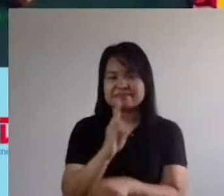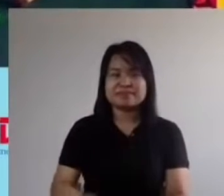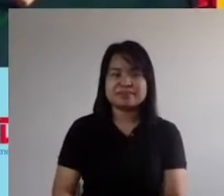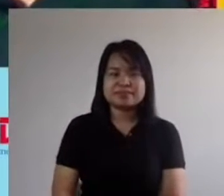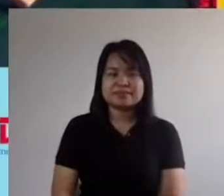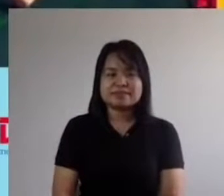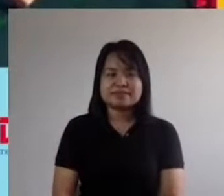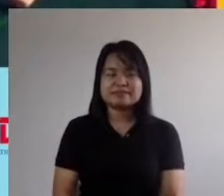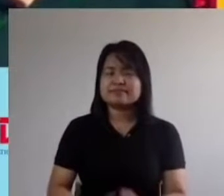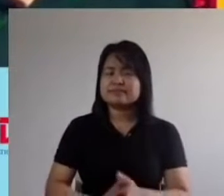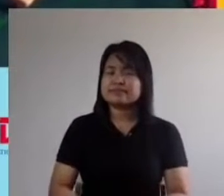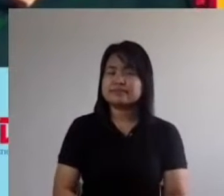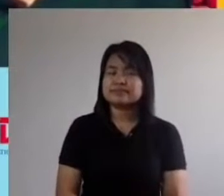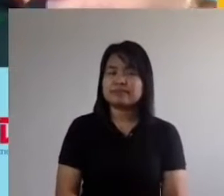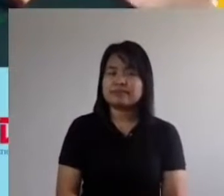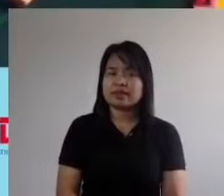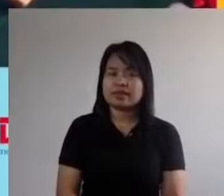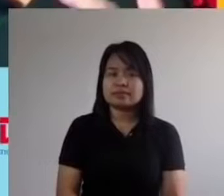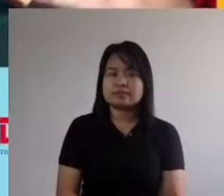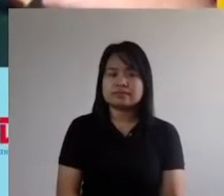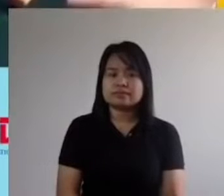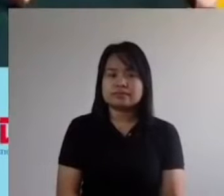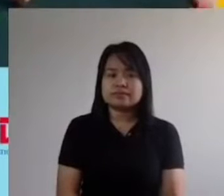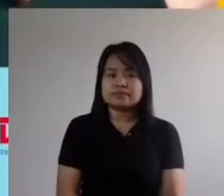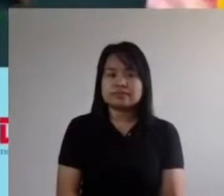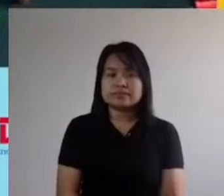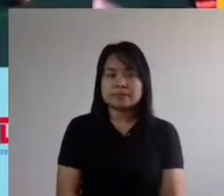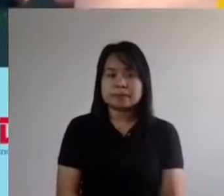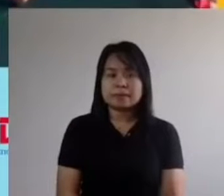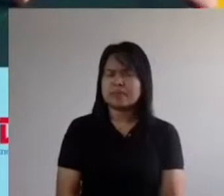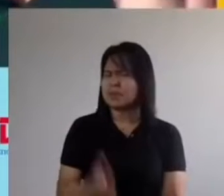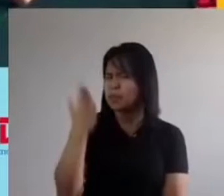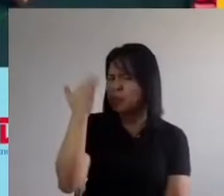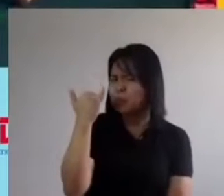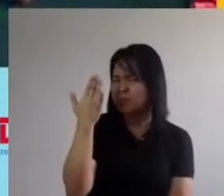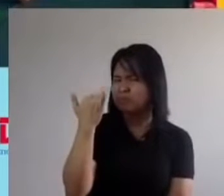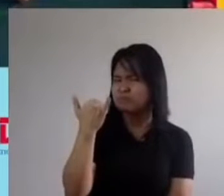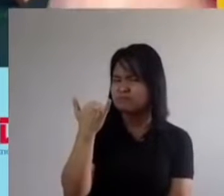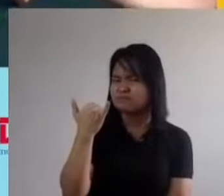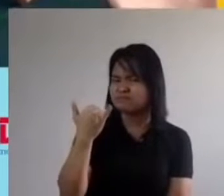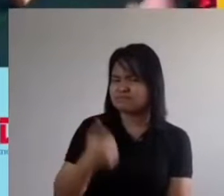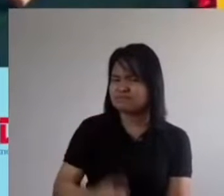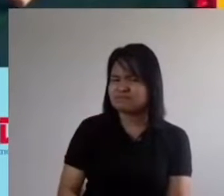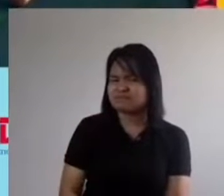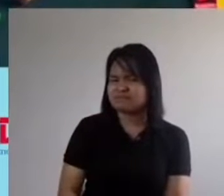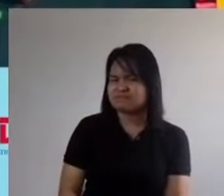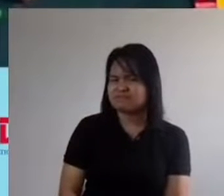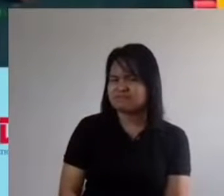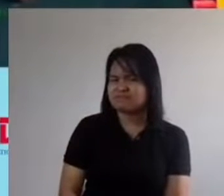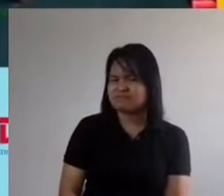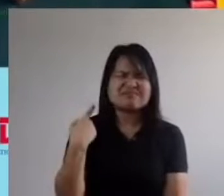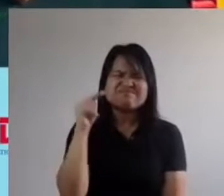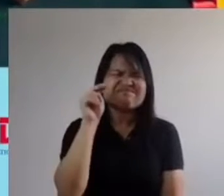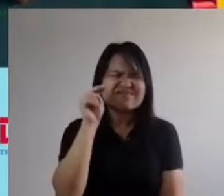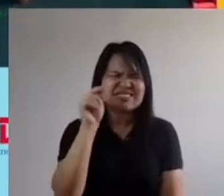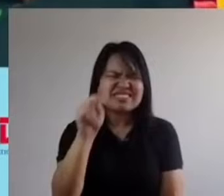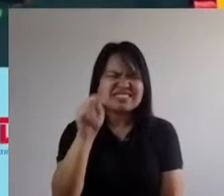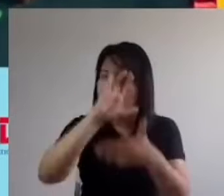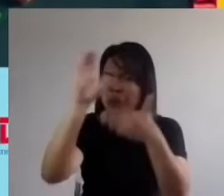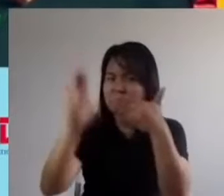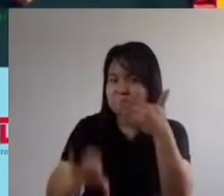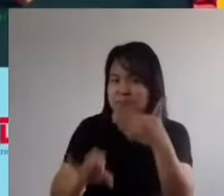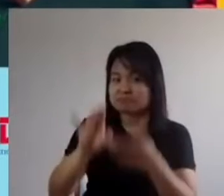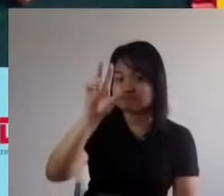with our discussion. So why there is a need to actually complete the 37